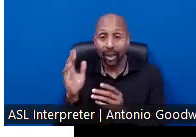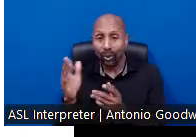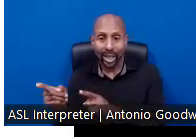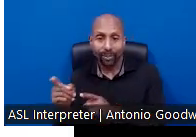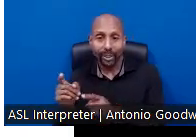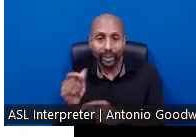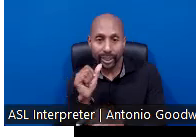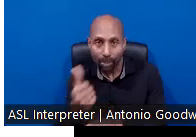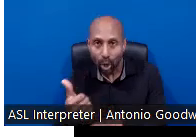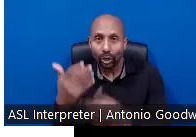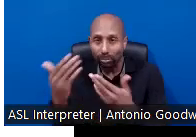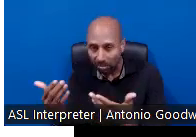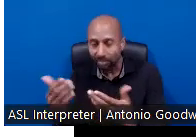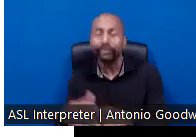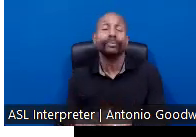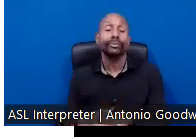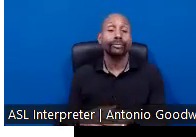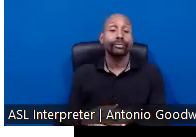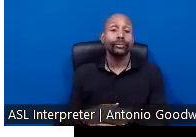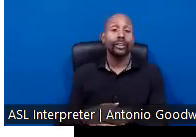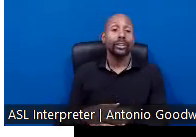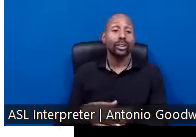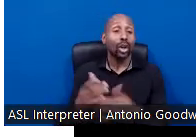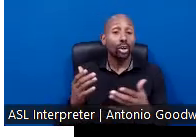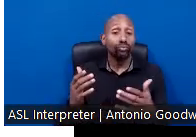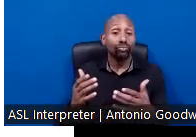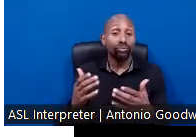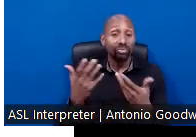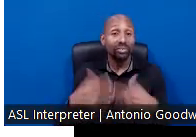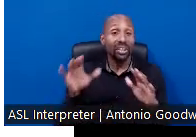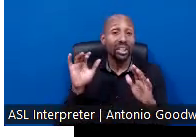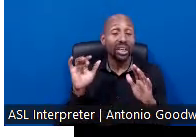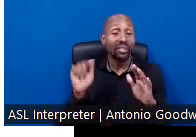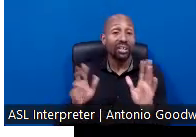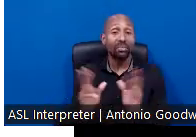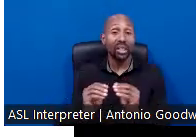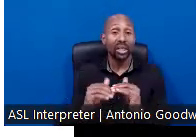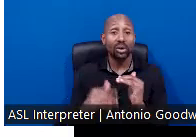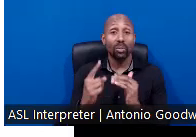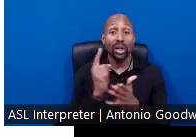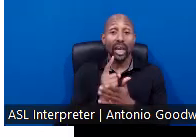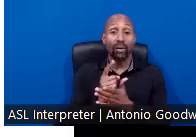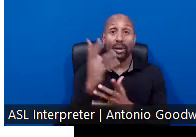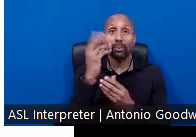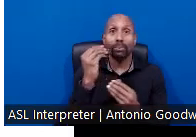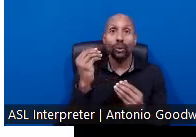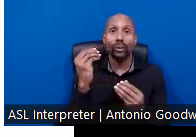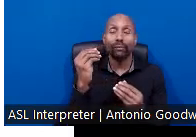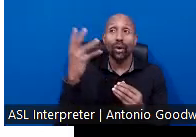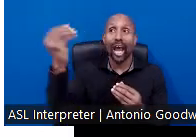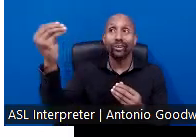I will adjourn this meeting. We did it just under an hour. It's a beautiful sunny day. I'm antsy to get back outside and walk the